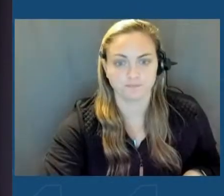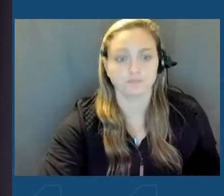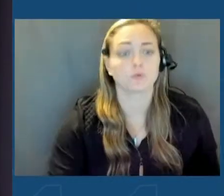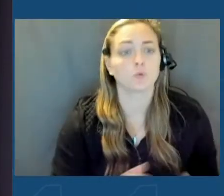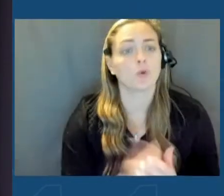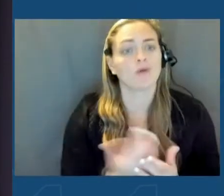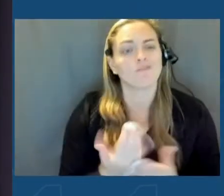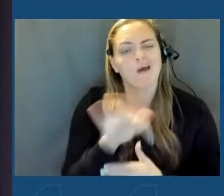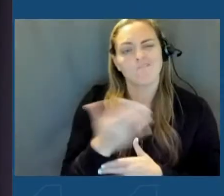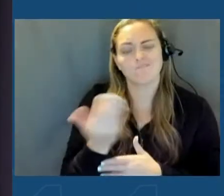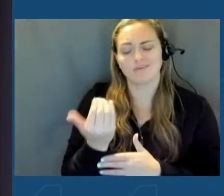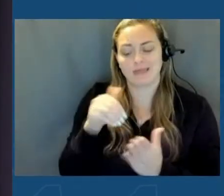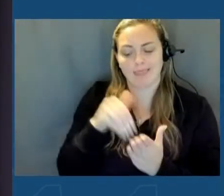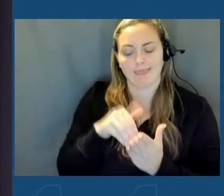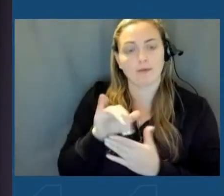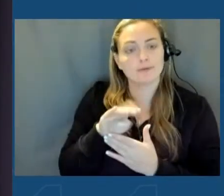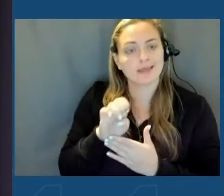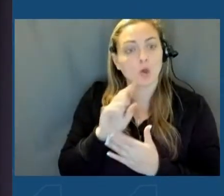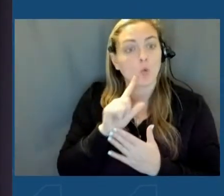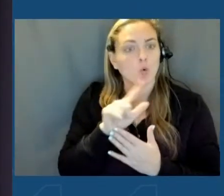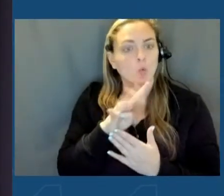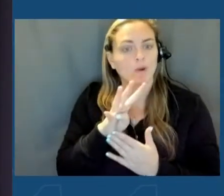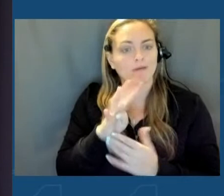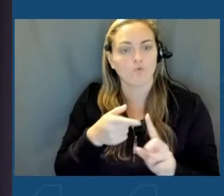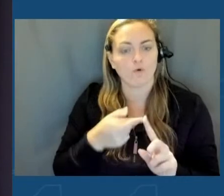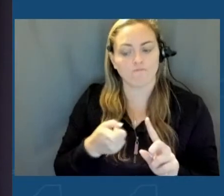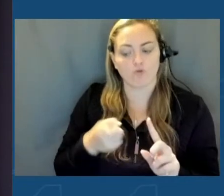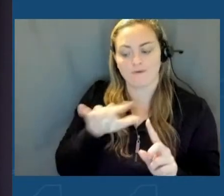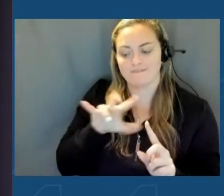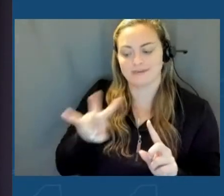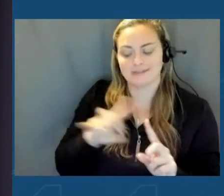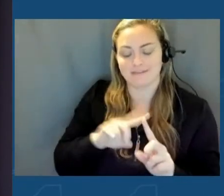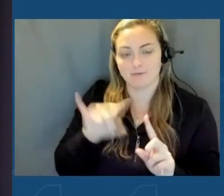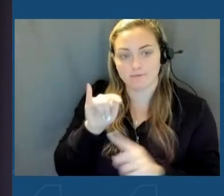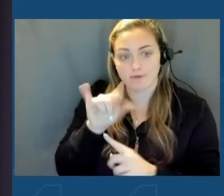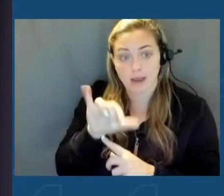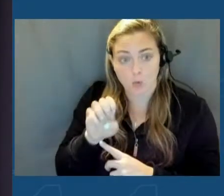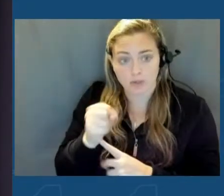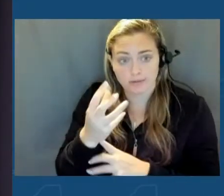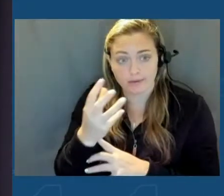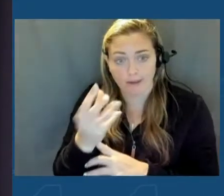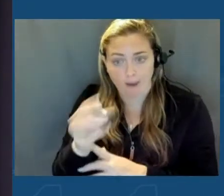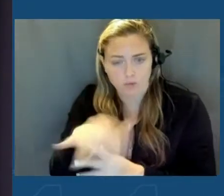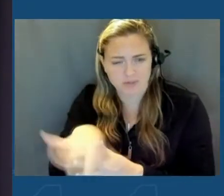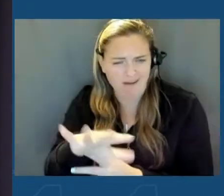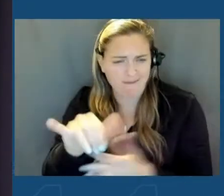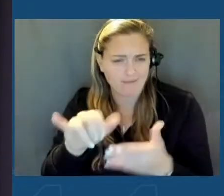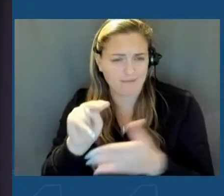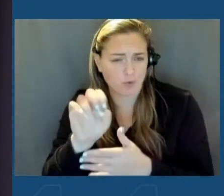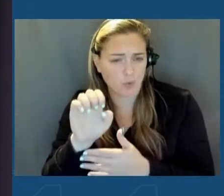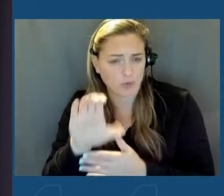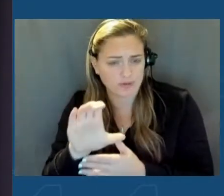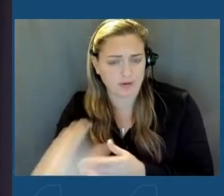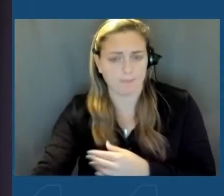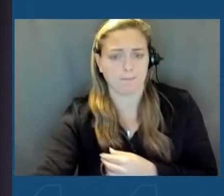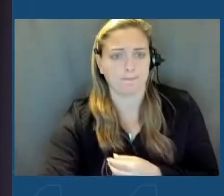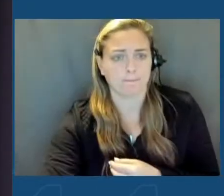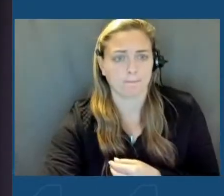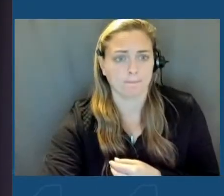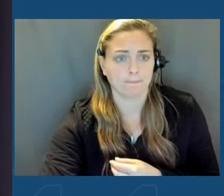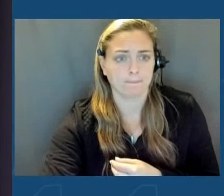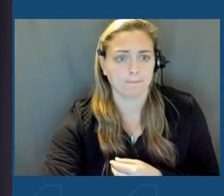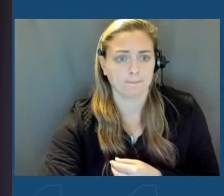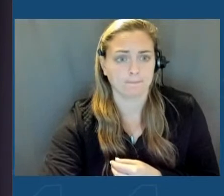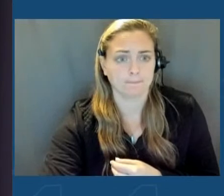We have 24 out of our 57 counties outside of New York City reporting